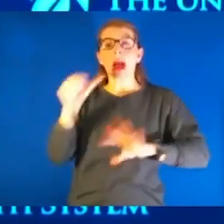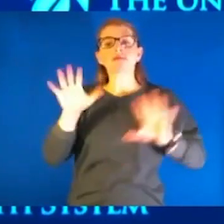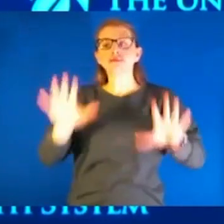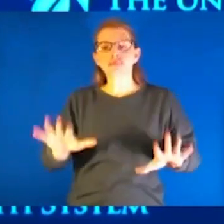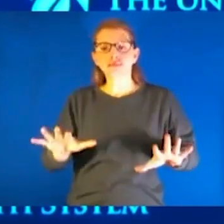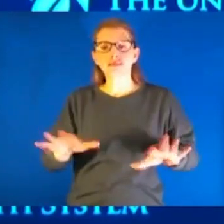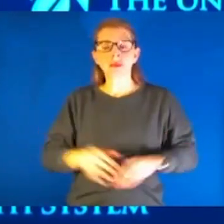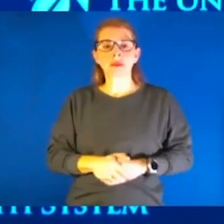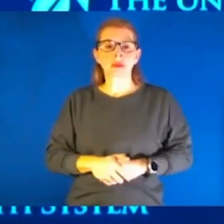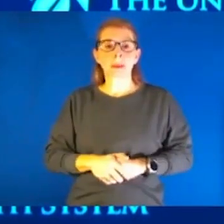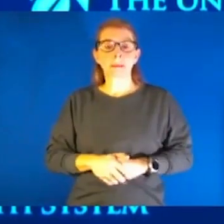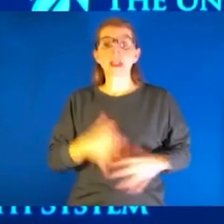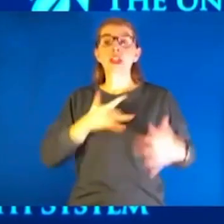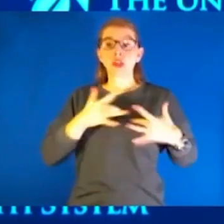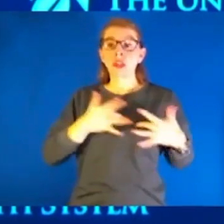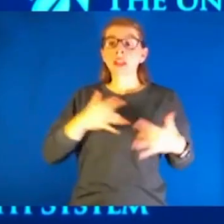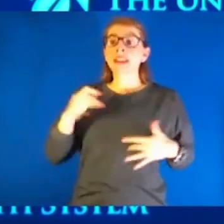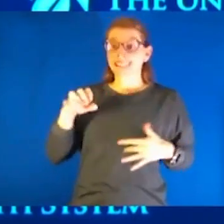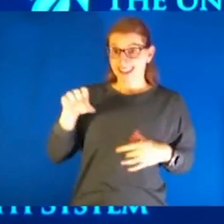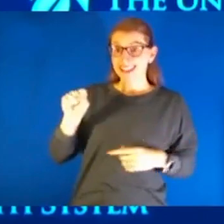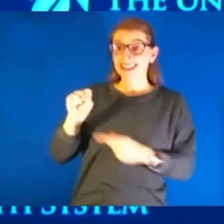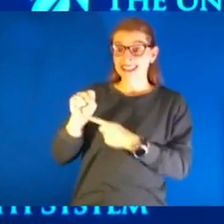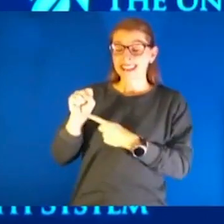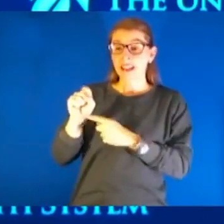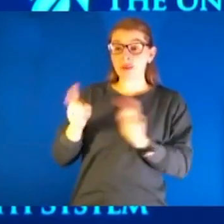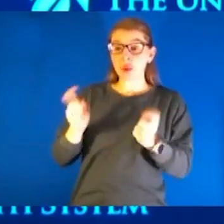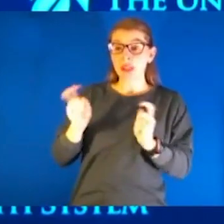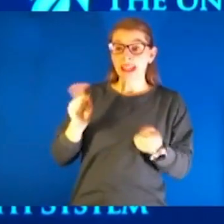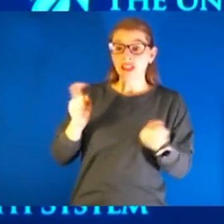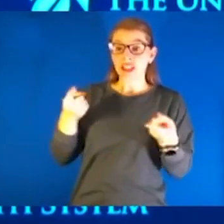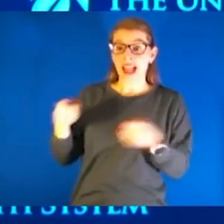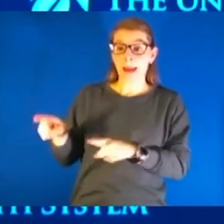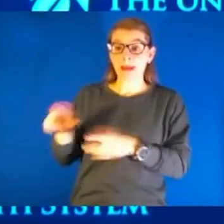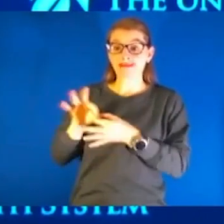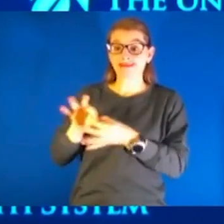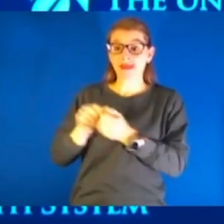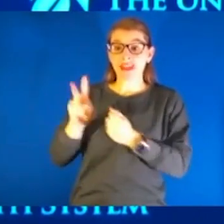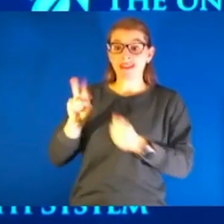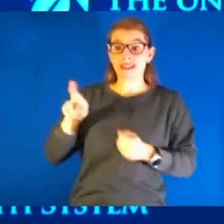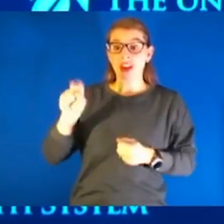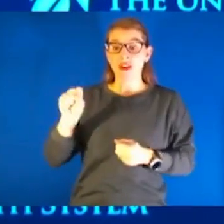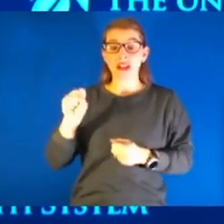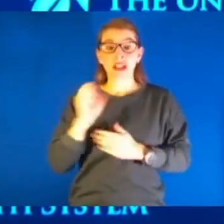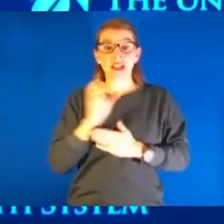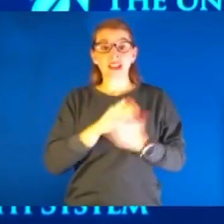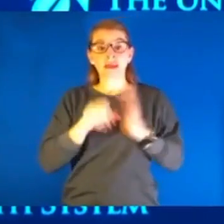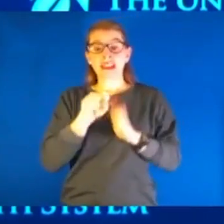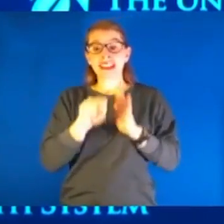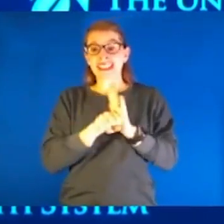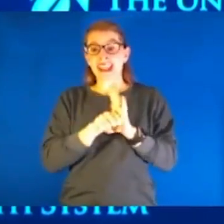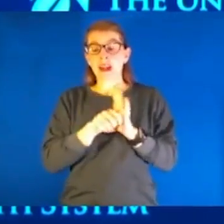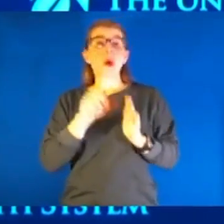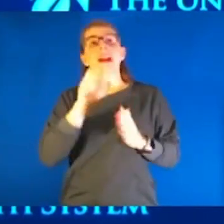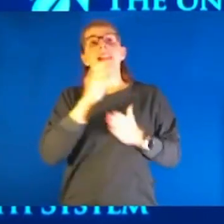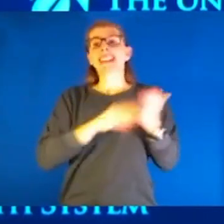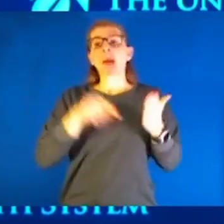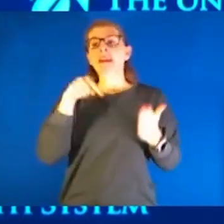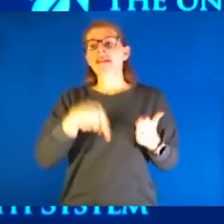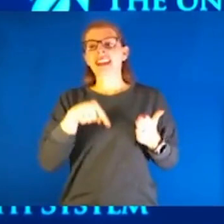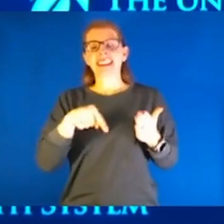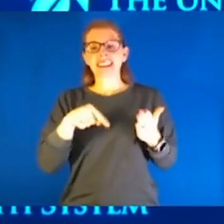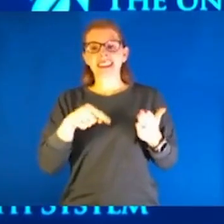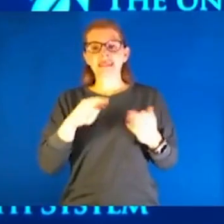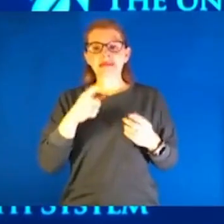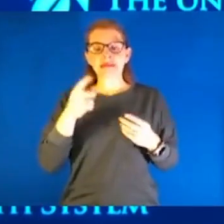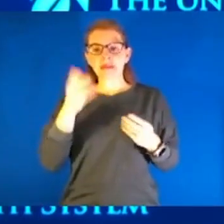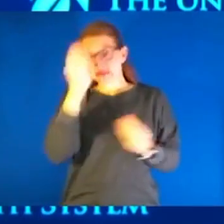all concerned about the number of mutations on this virus, some of this data is pretty preliminary. So Hawk, I'll turn first to you. Thoughts about the Regen